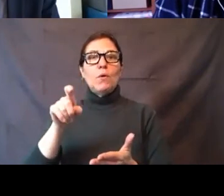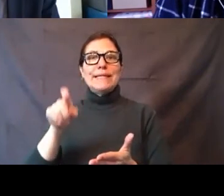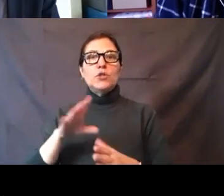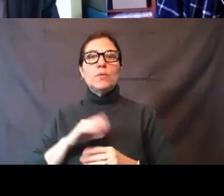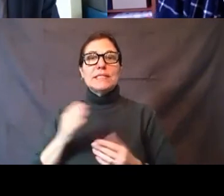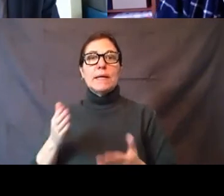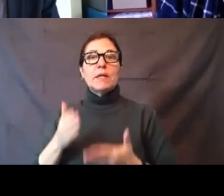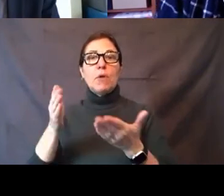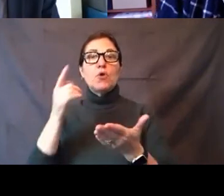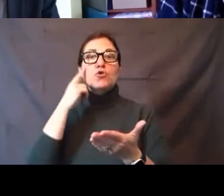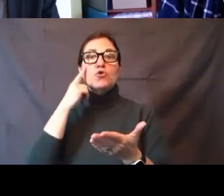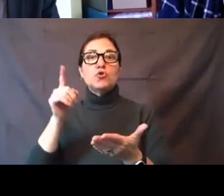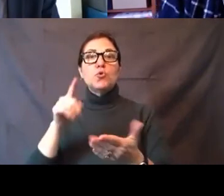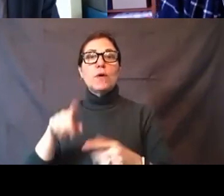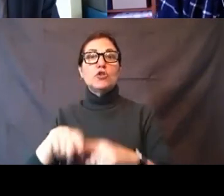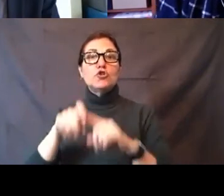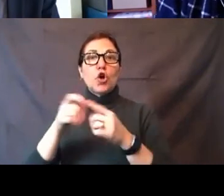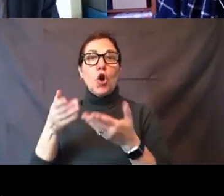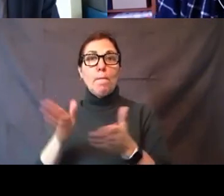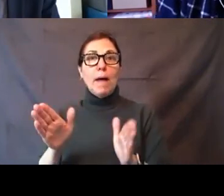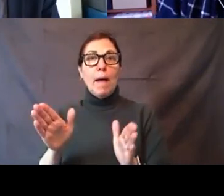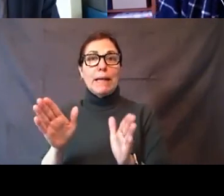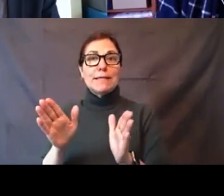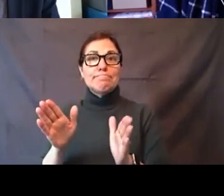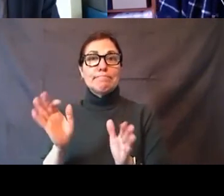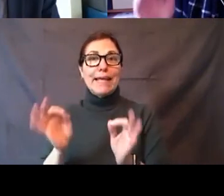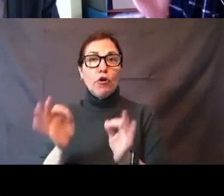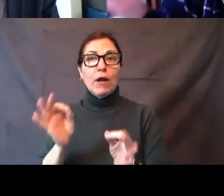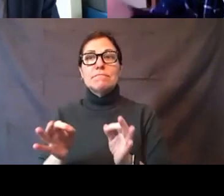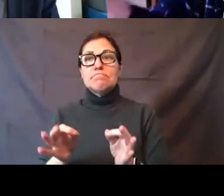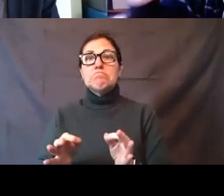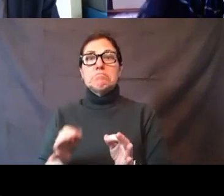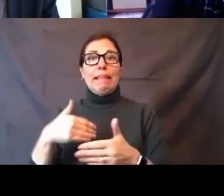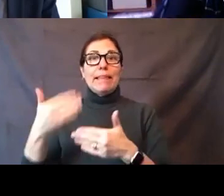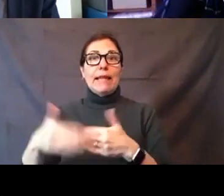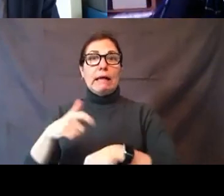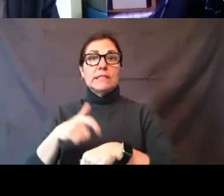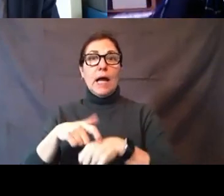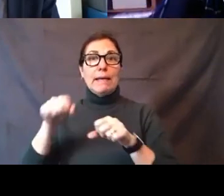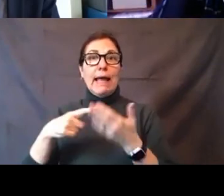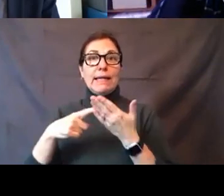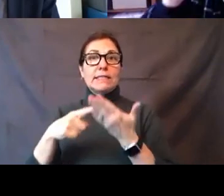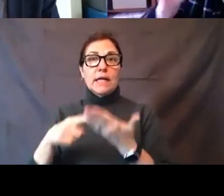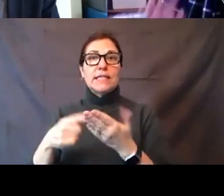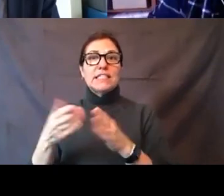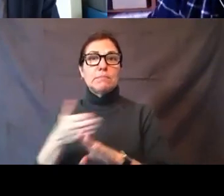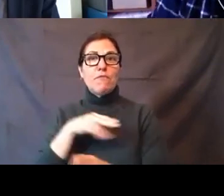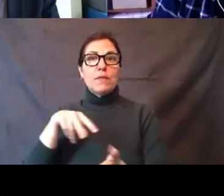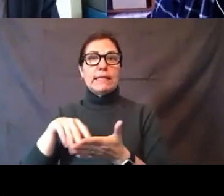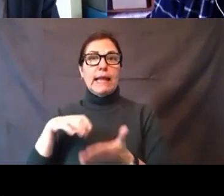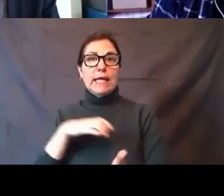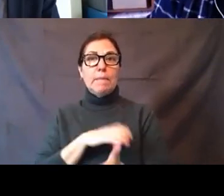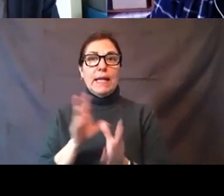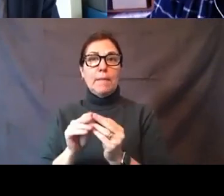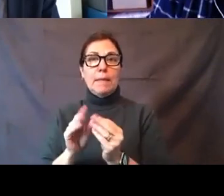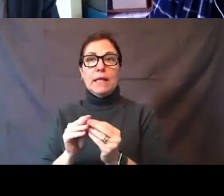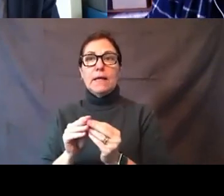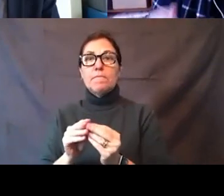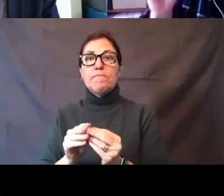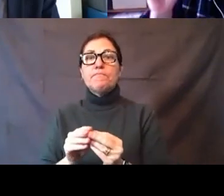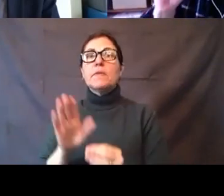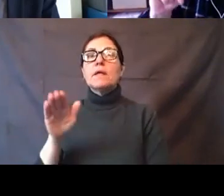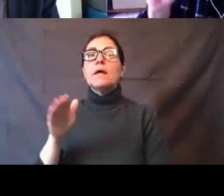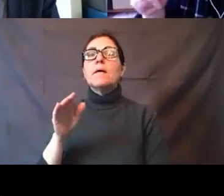public hearing, and then next time we'll have an opportunity to discuss this will be before our standing committees meeting. Thank you, Mr. Chair. I'll just